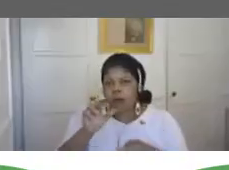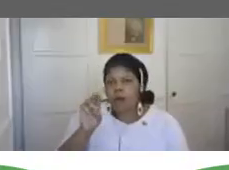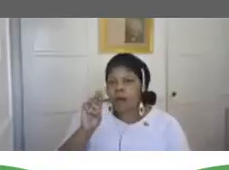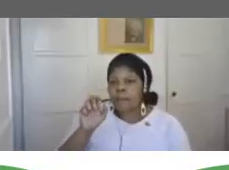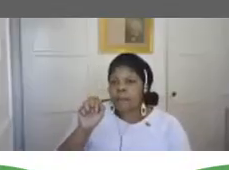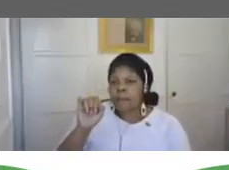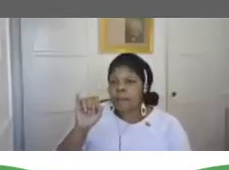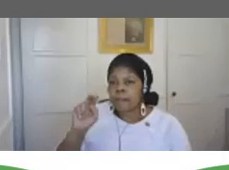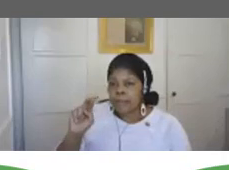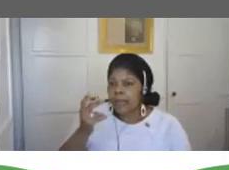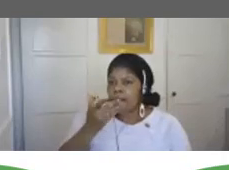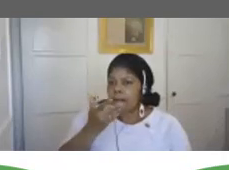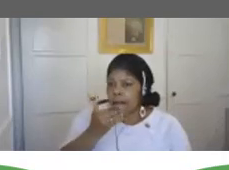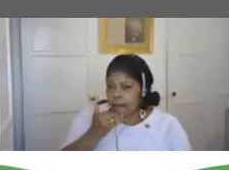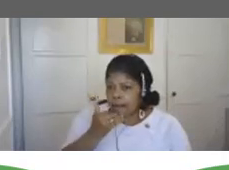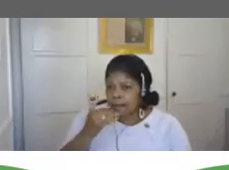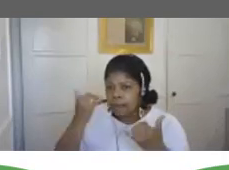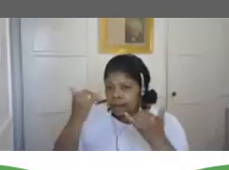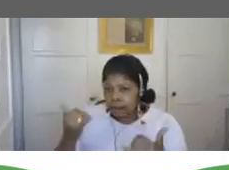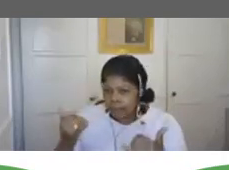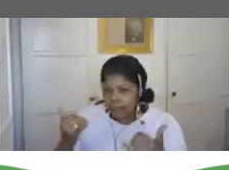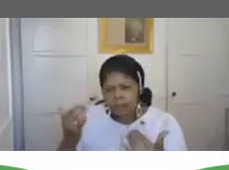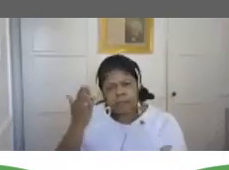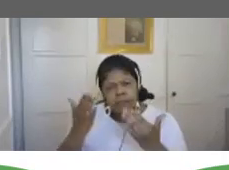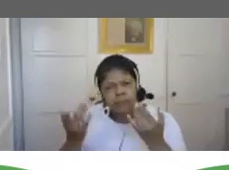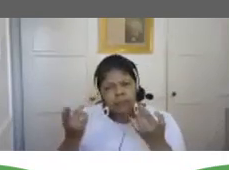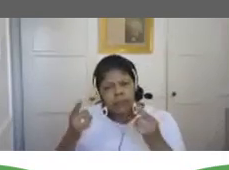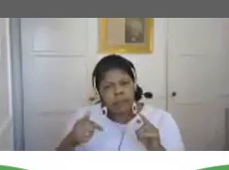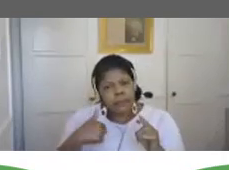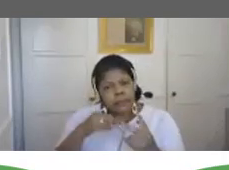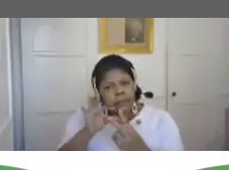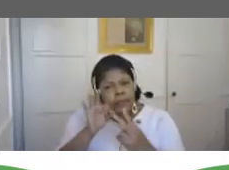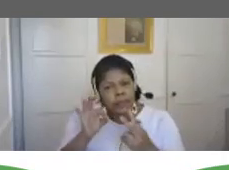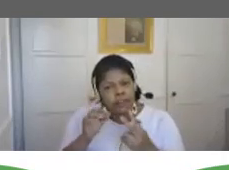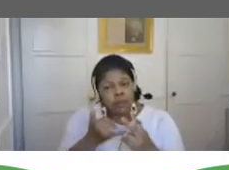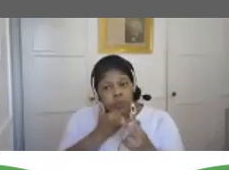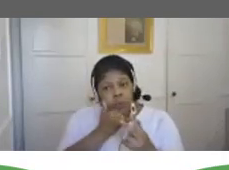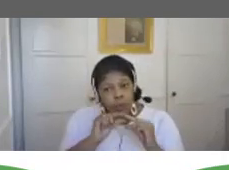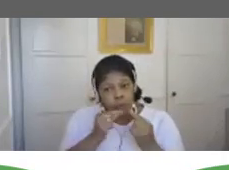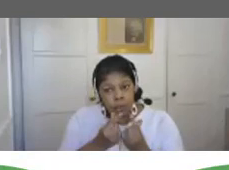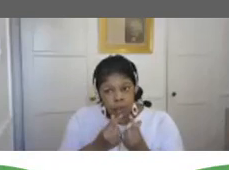now I can come back and maybe I selected the wrong group. I want color group.